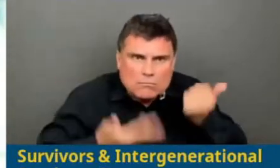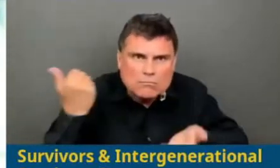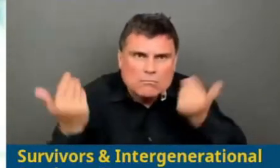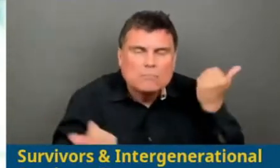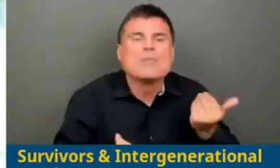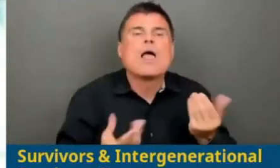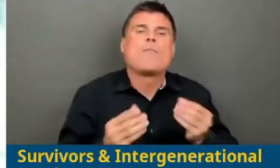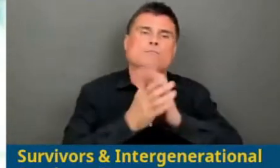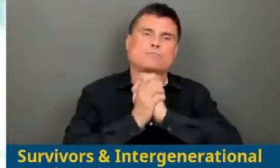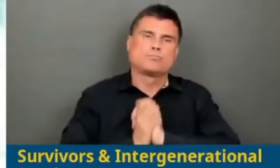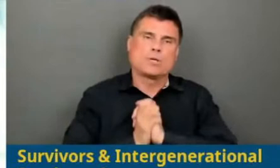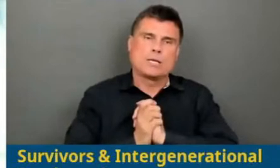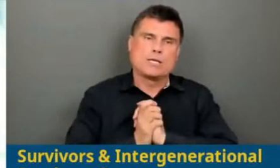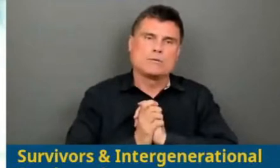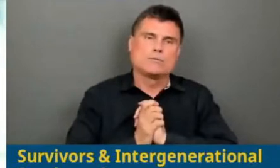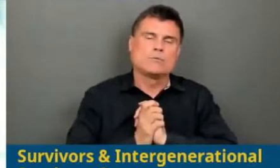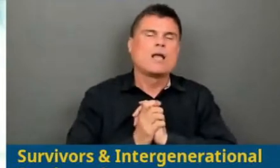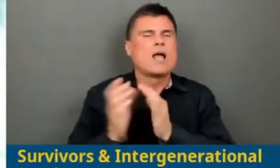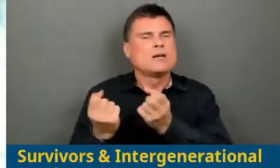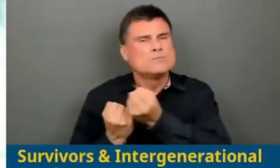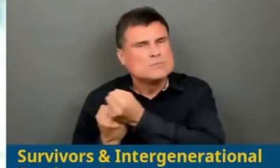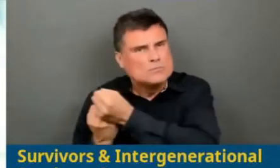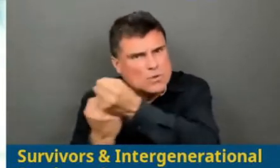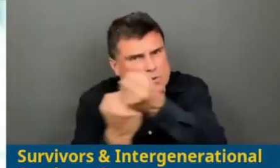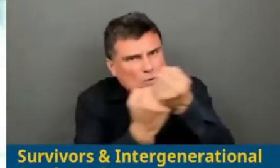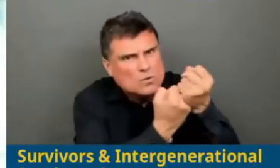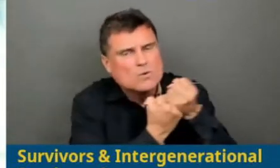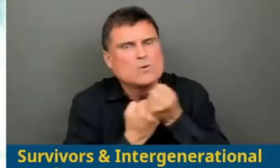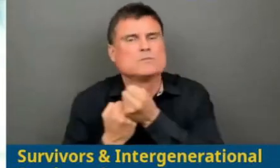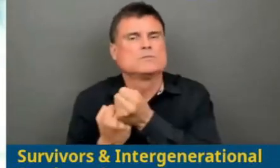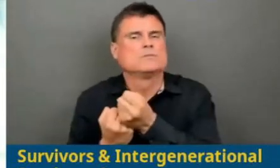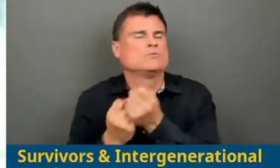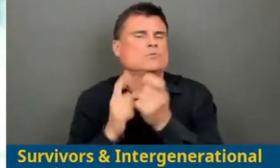and hold one another up. It's important that we do this work together.